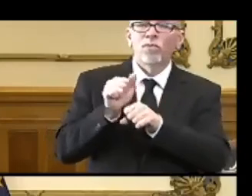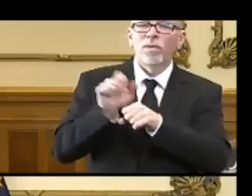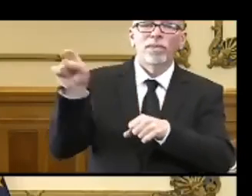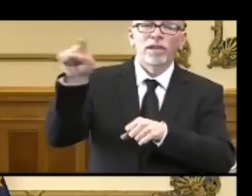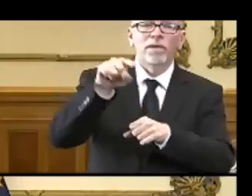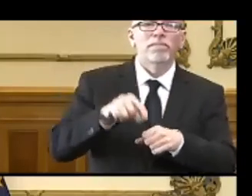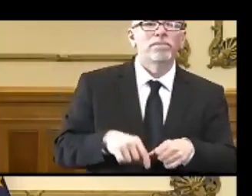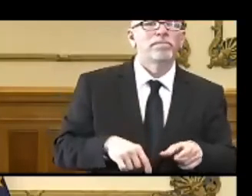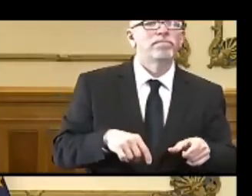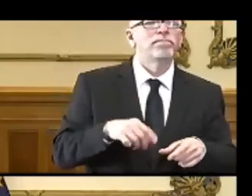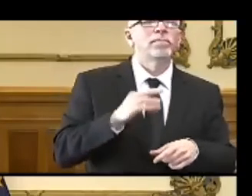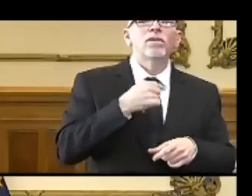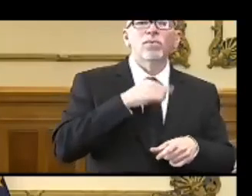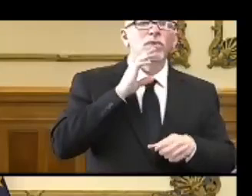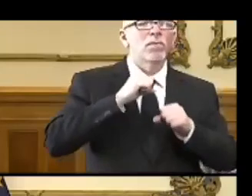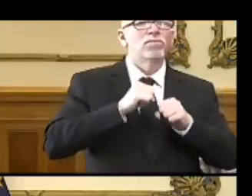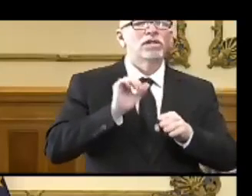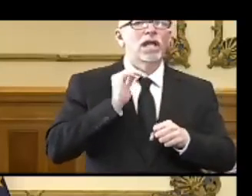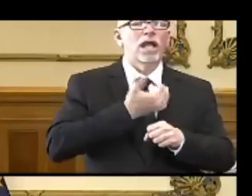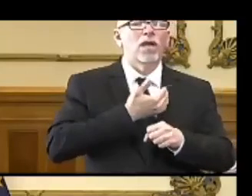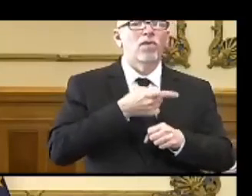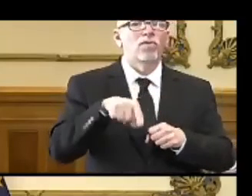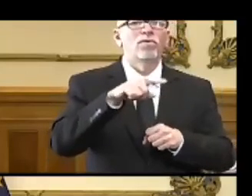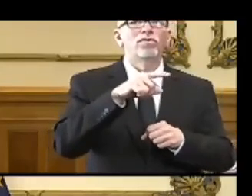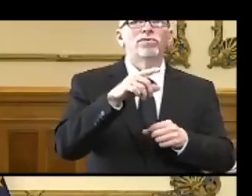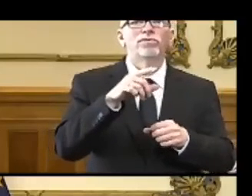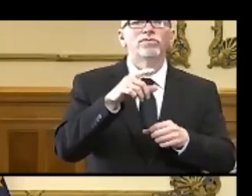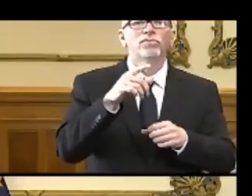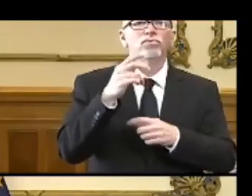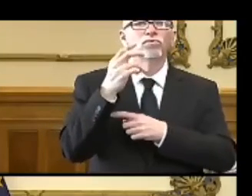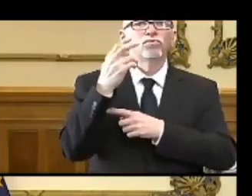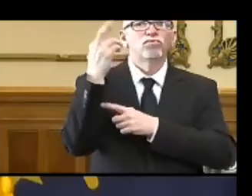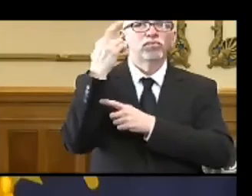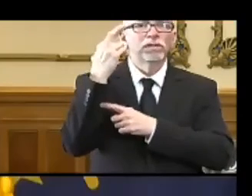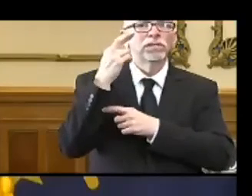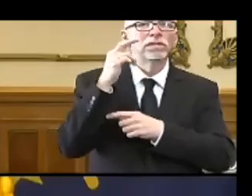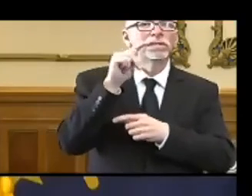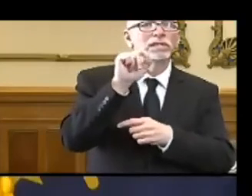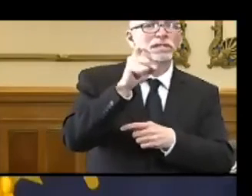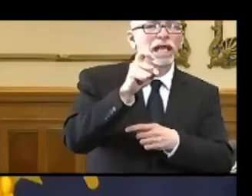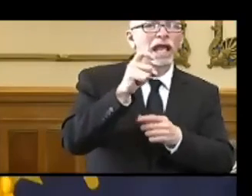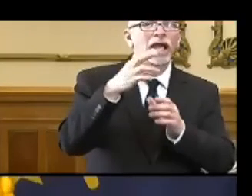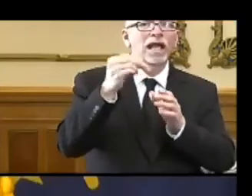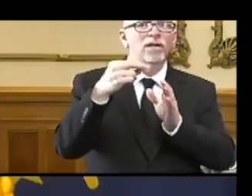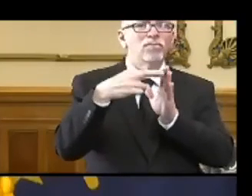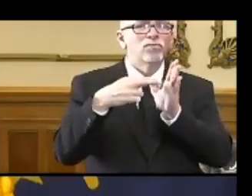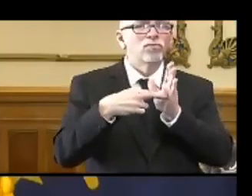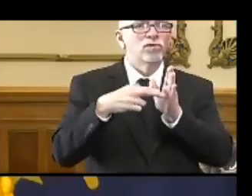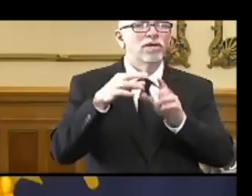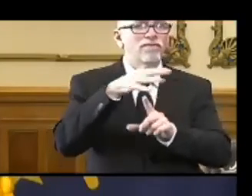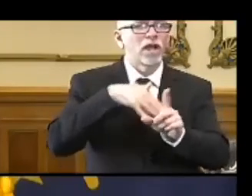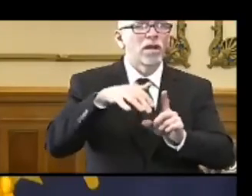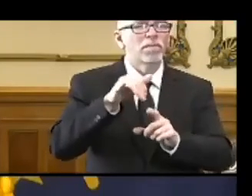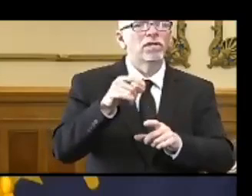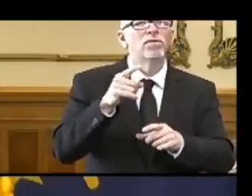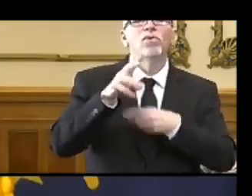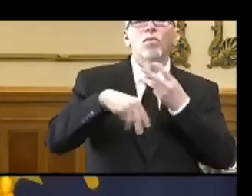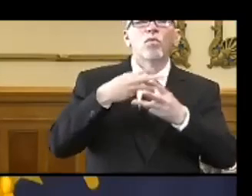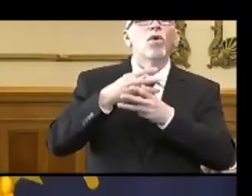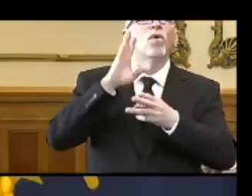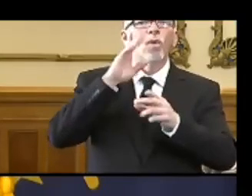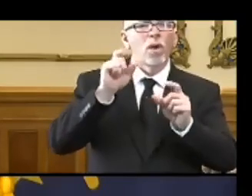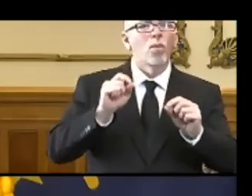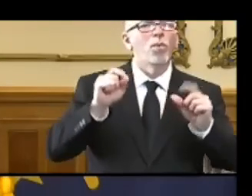to protect our very attractive, rational, and reasonable tax and regulatory environment. The world will wake up